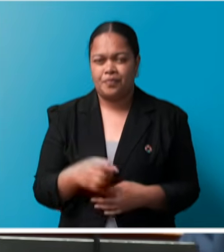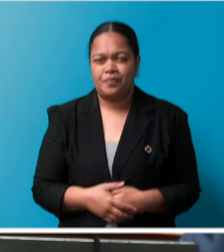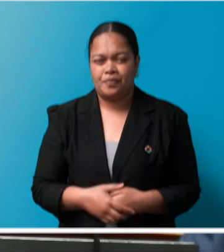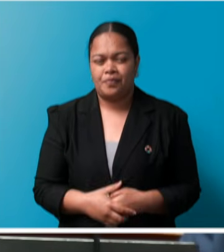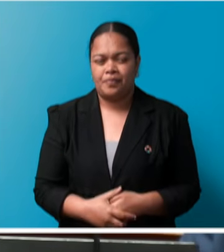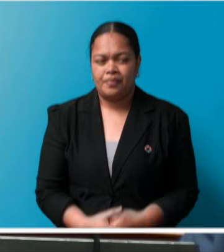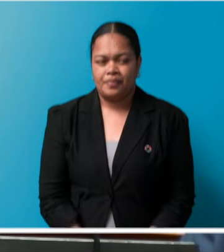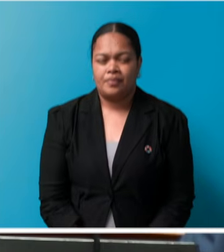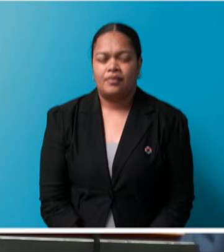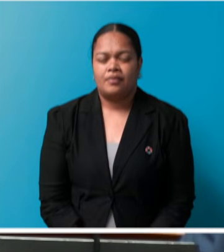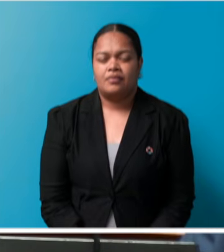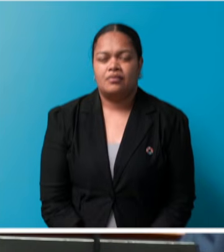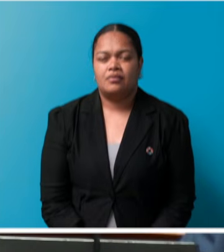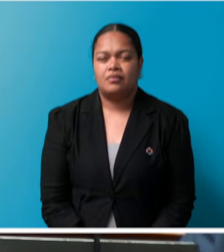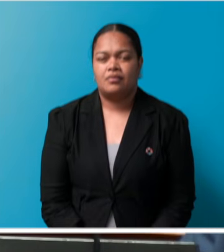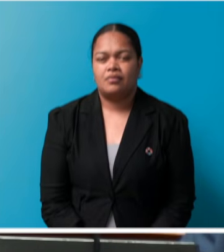Now,